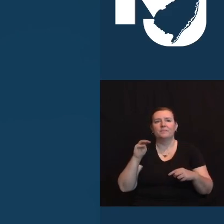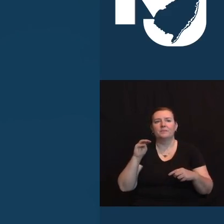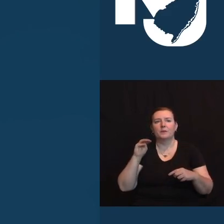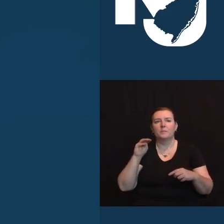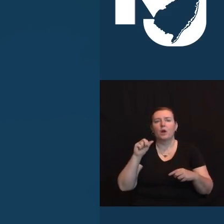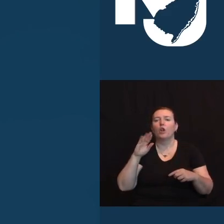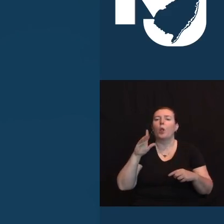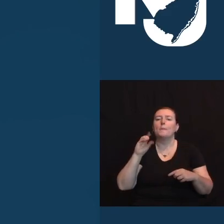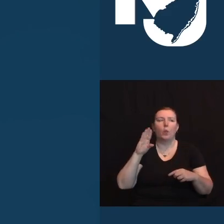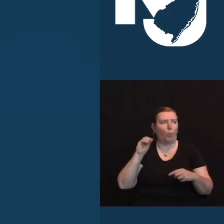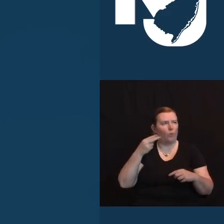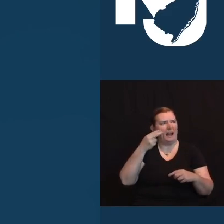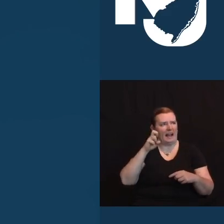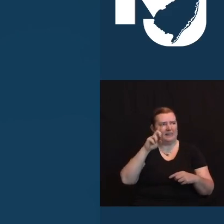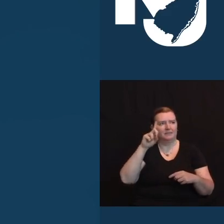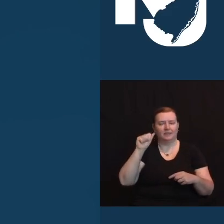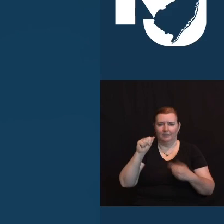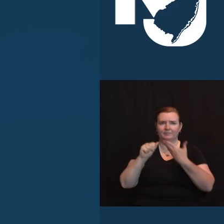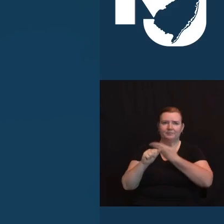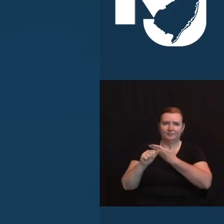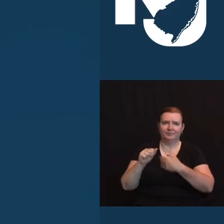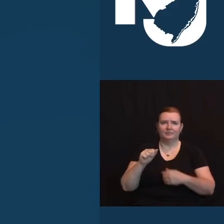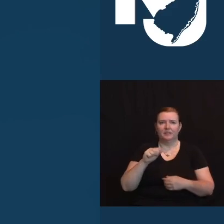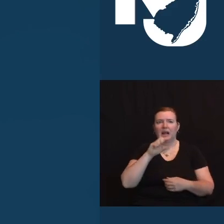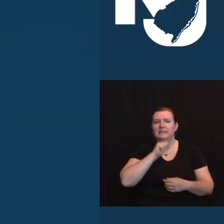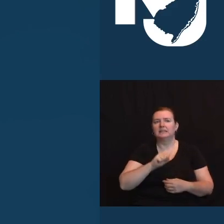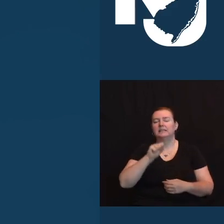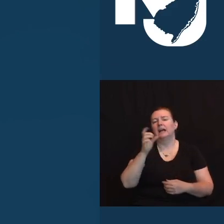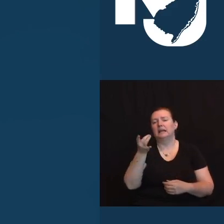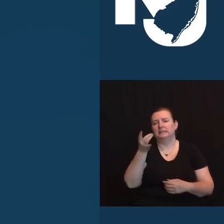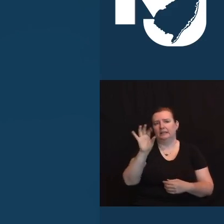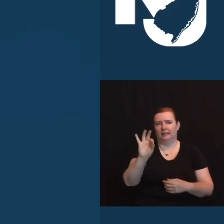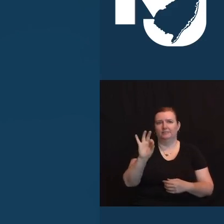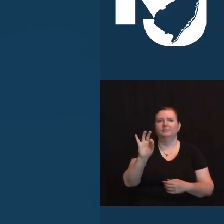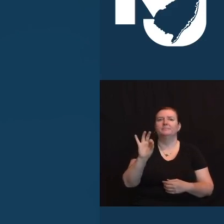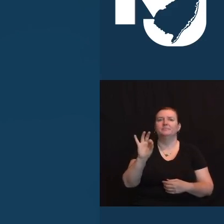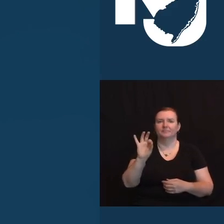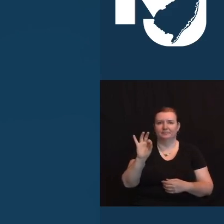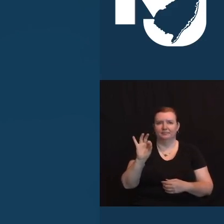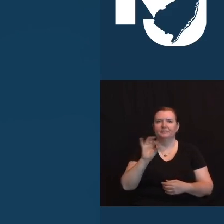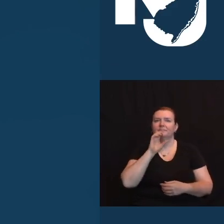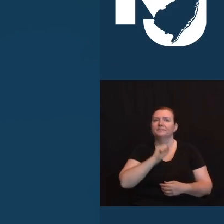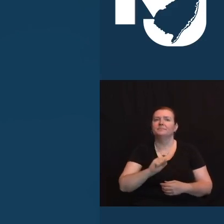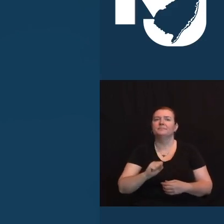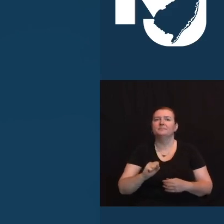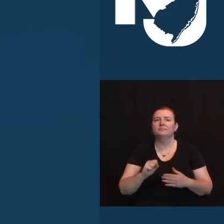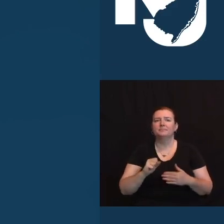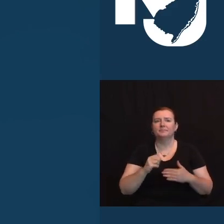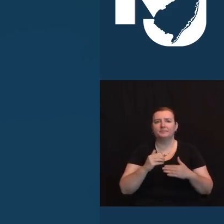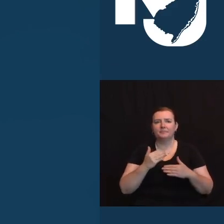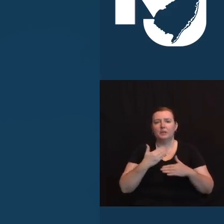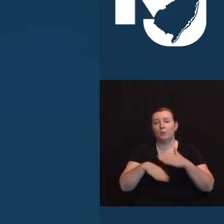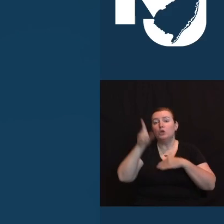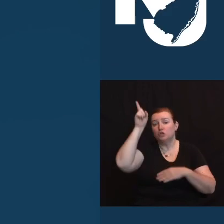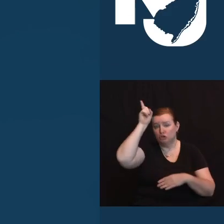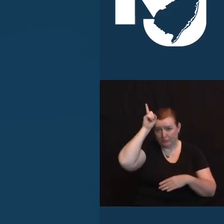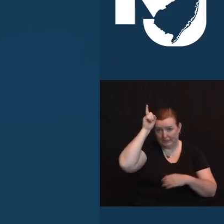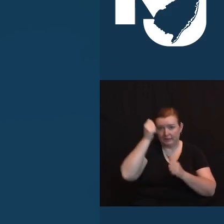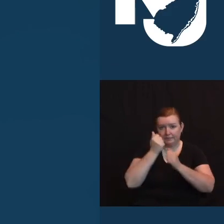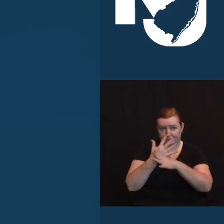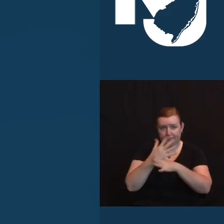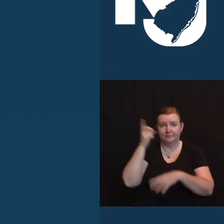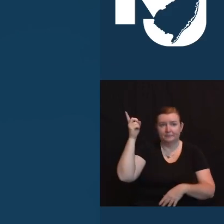89 years old. Get this story, folks. Hedda was born in Holzappel, Germany. When the Nazis rose